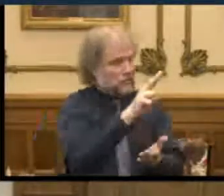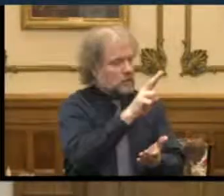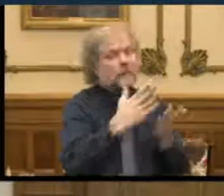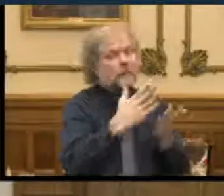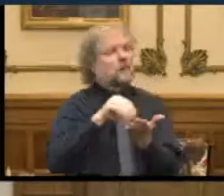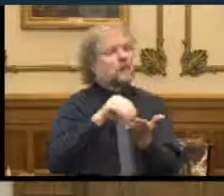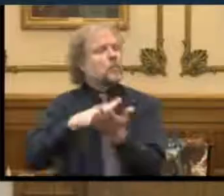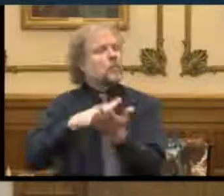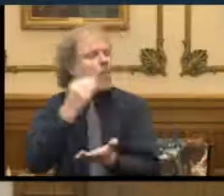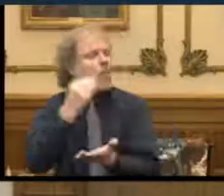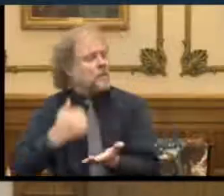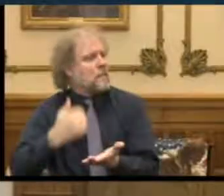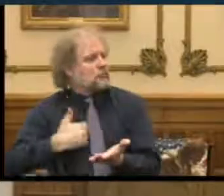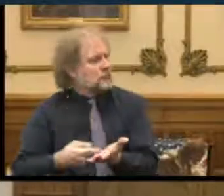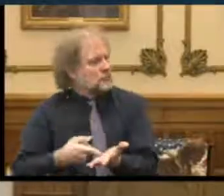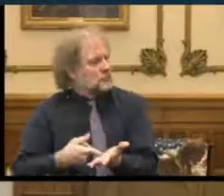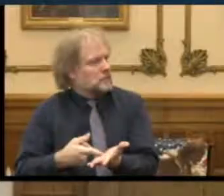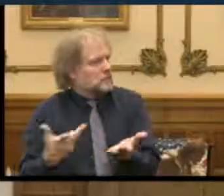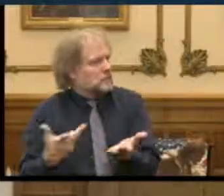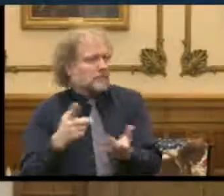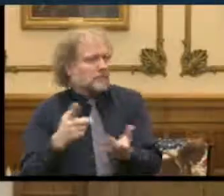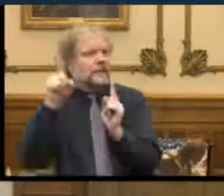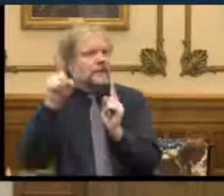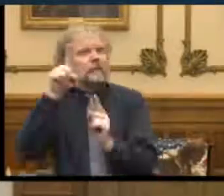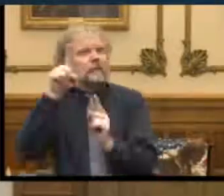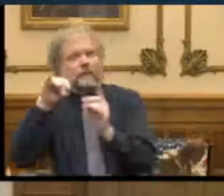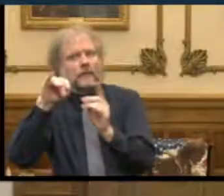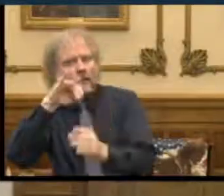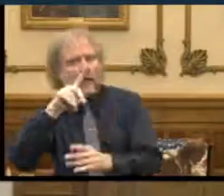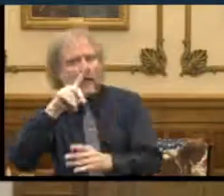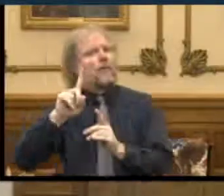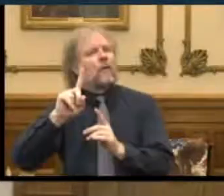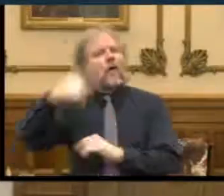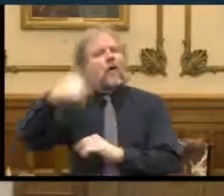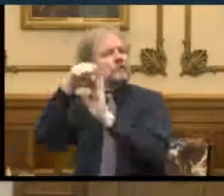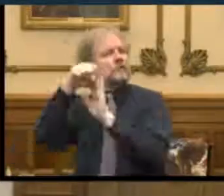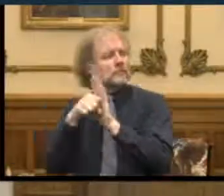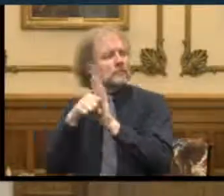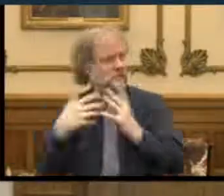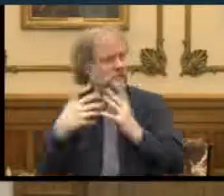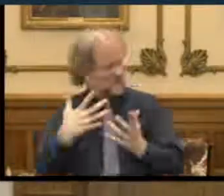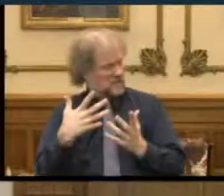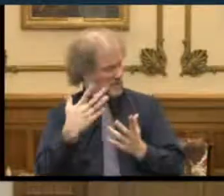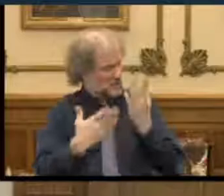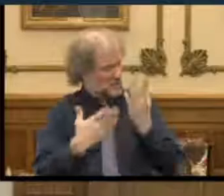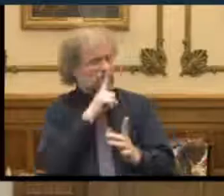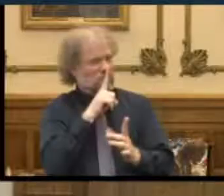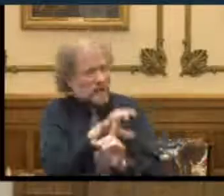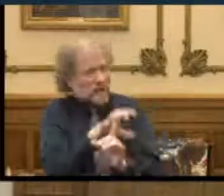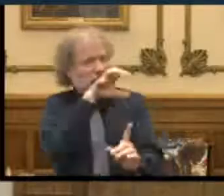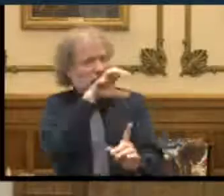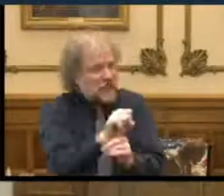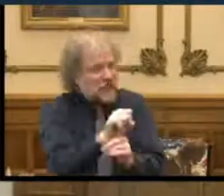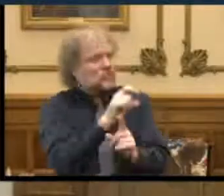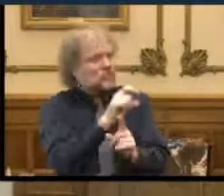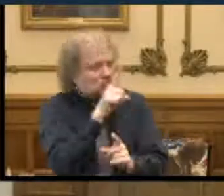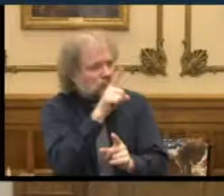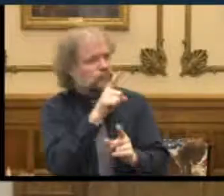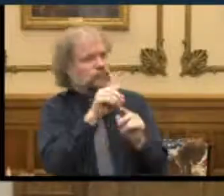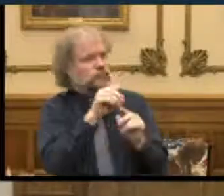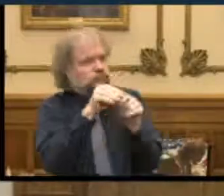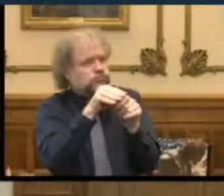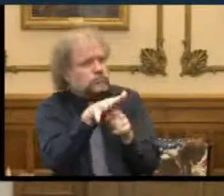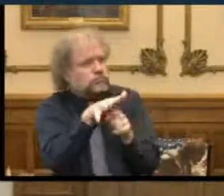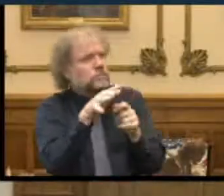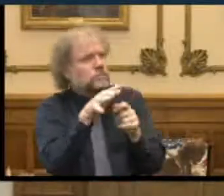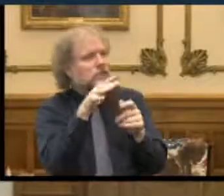give their home address, which could be somewhere else in Indiana or even outside of it. So are we worried that we're not really capturing this notion of community spread when